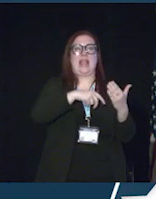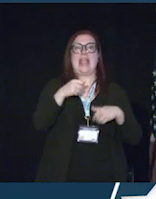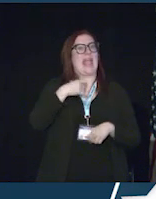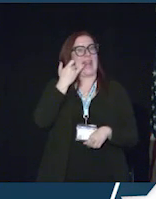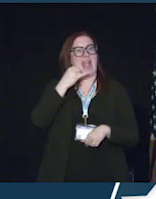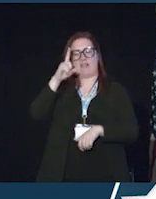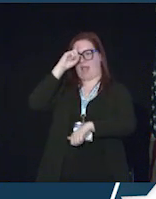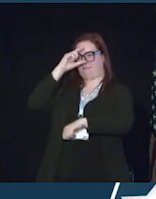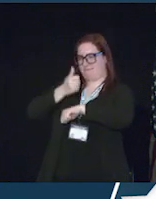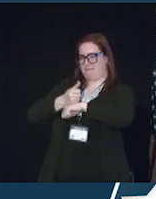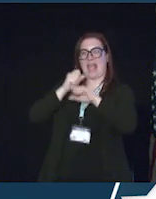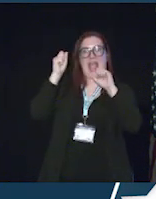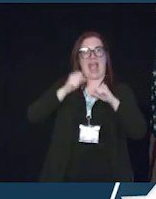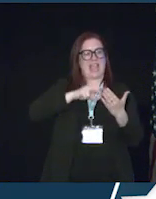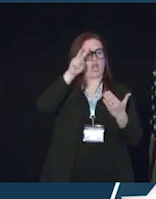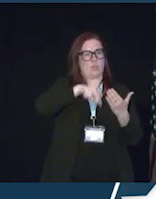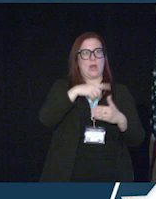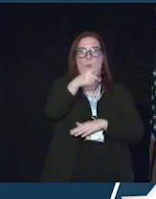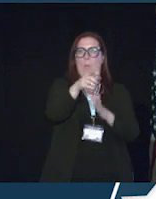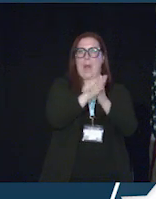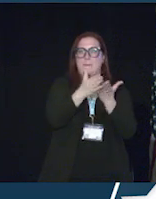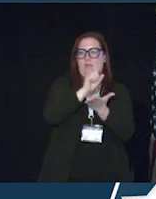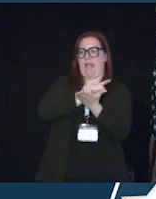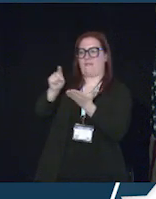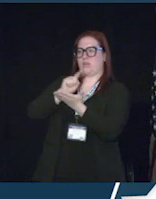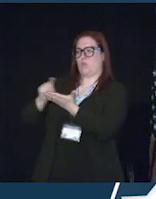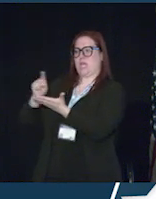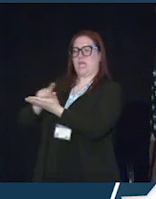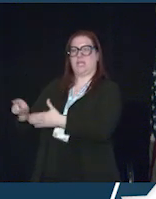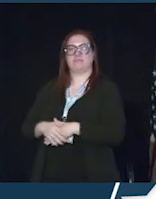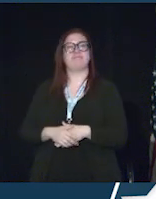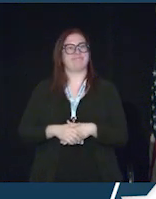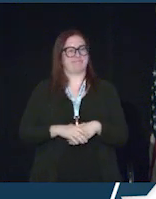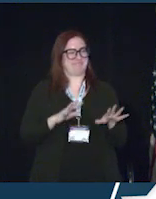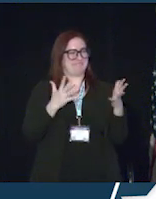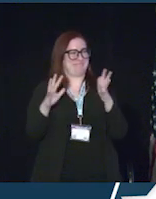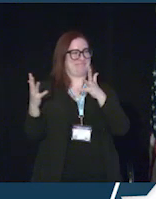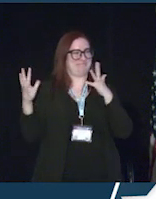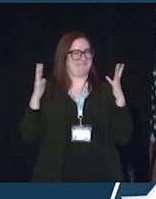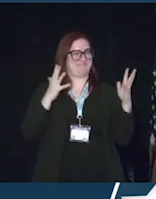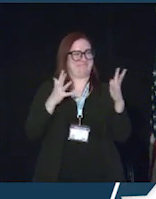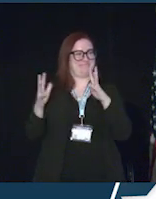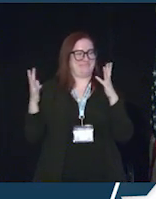mind to it. Woo! Thank you.